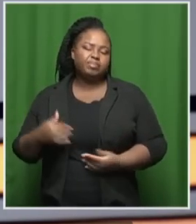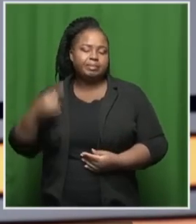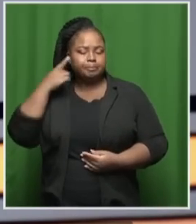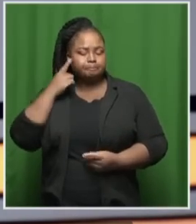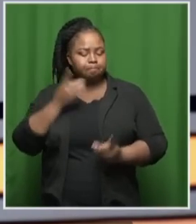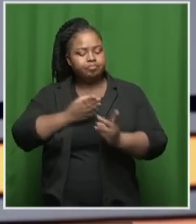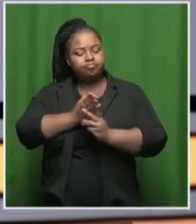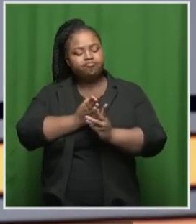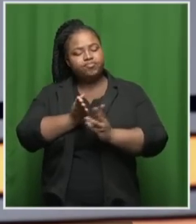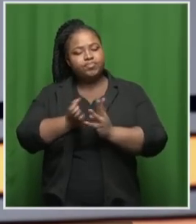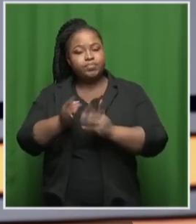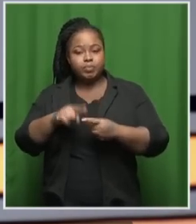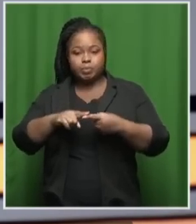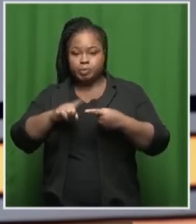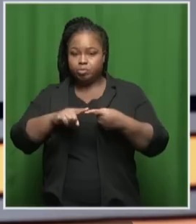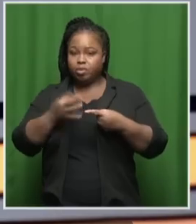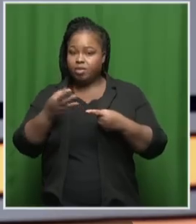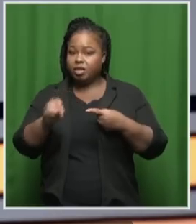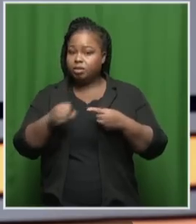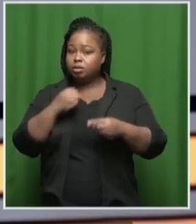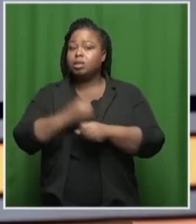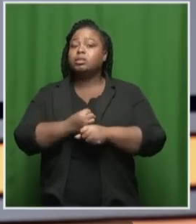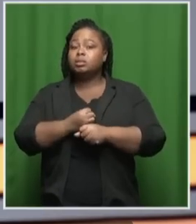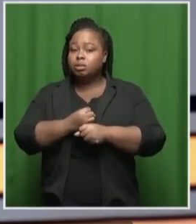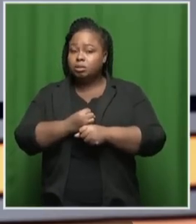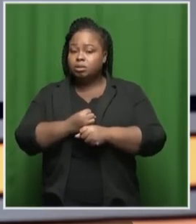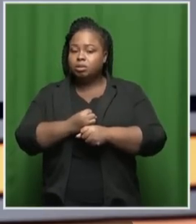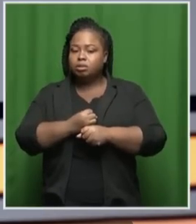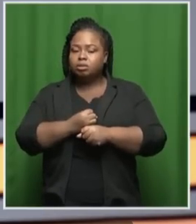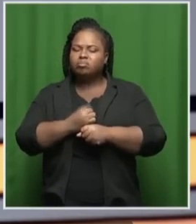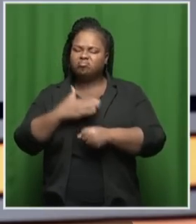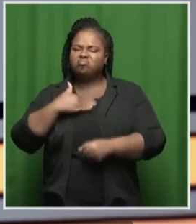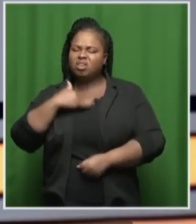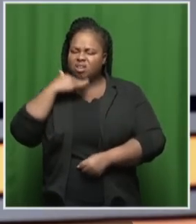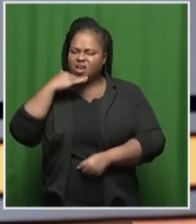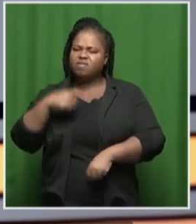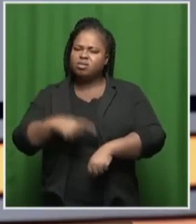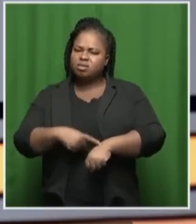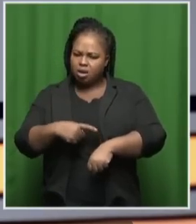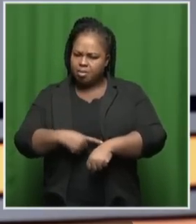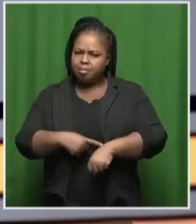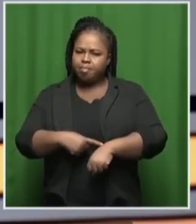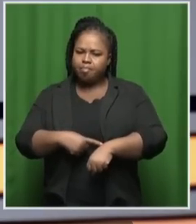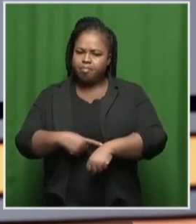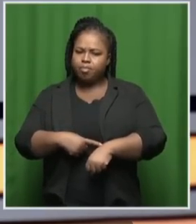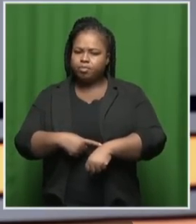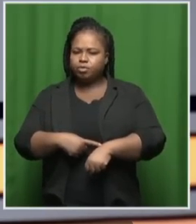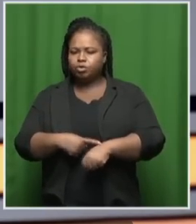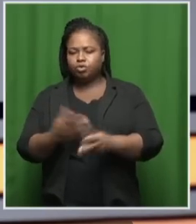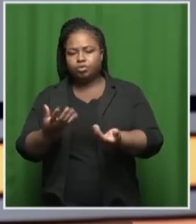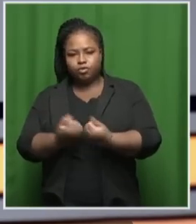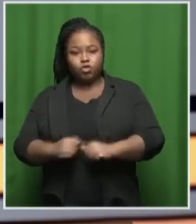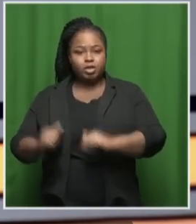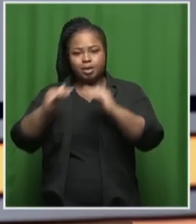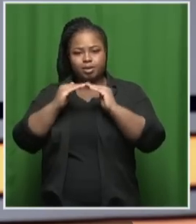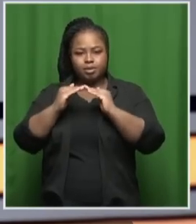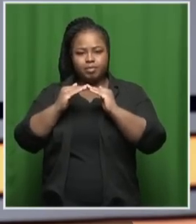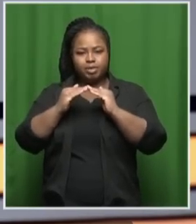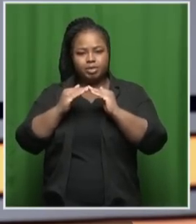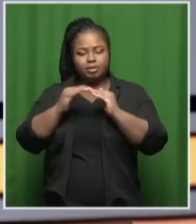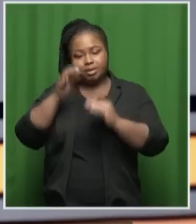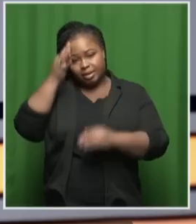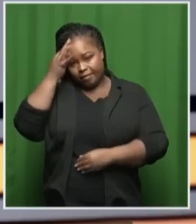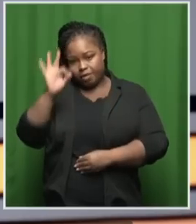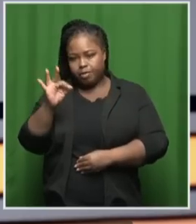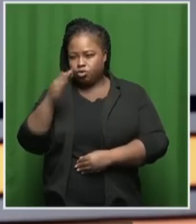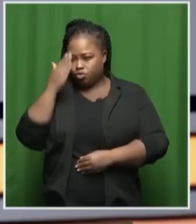things. First, 30 years is a substantial enough time to appraise a democratic government. That's